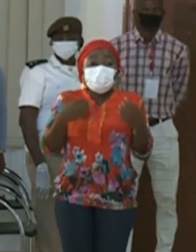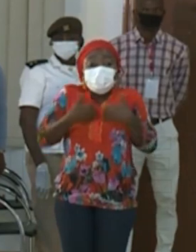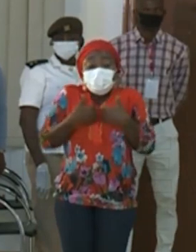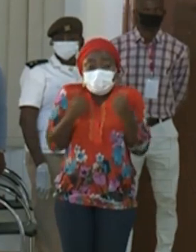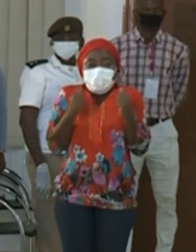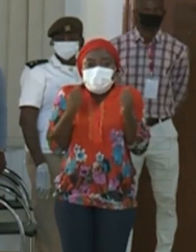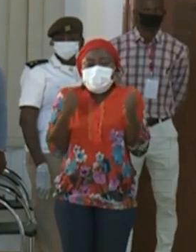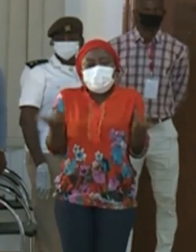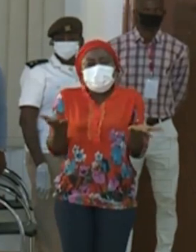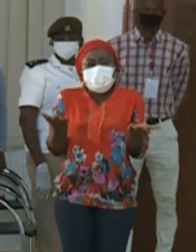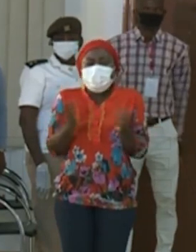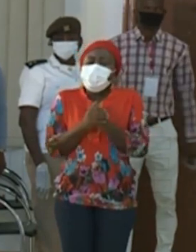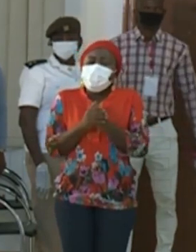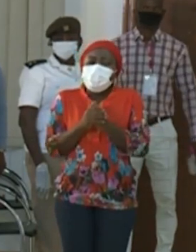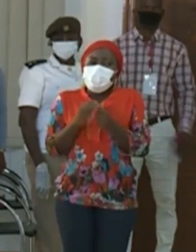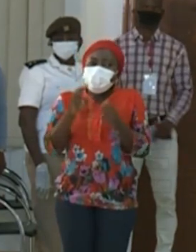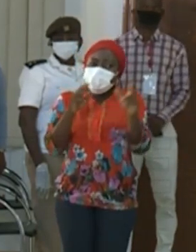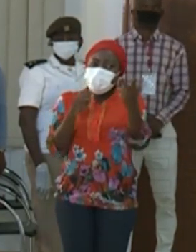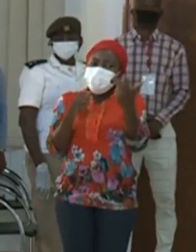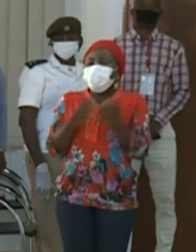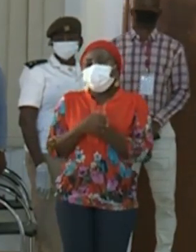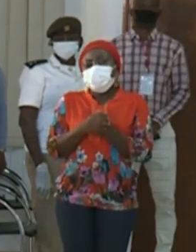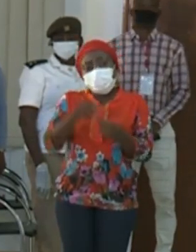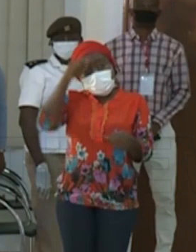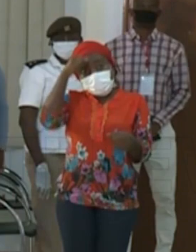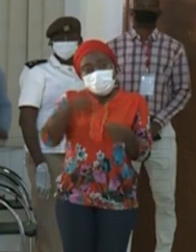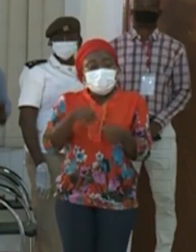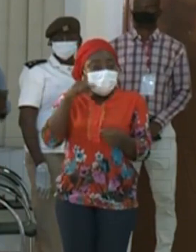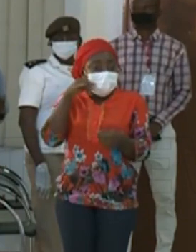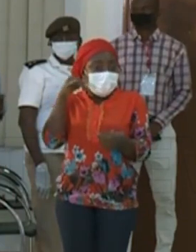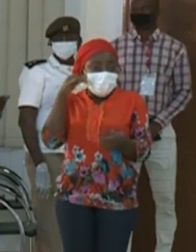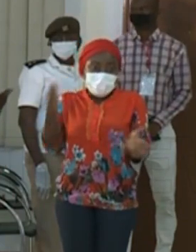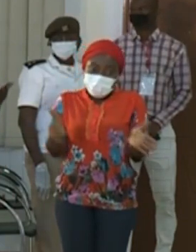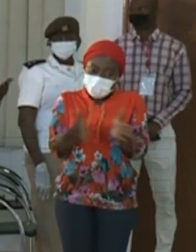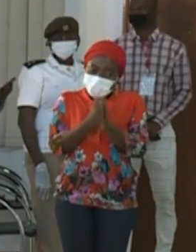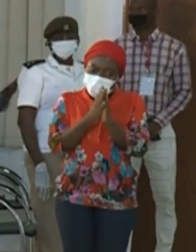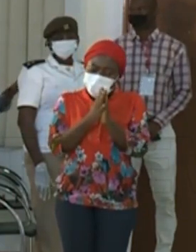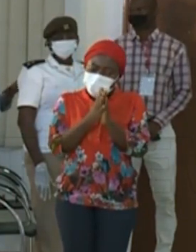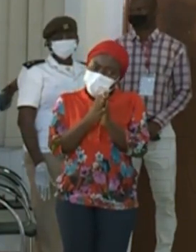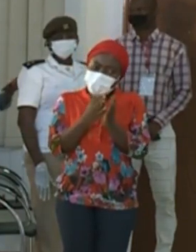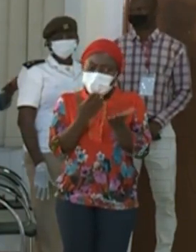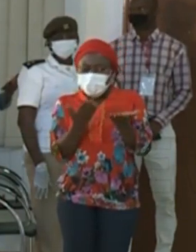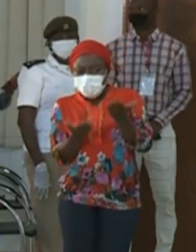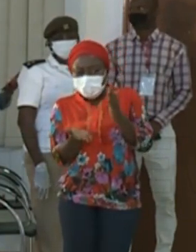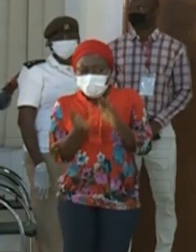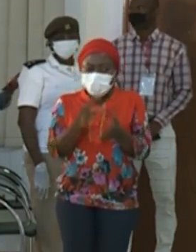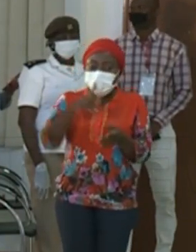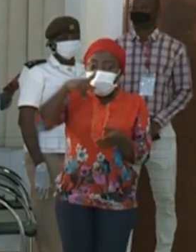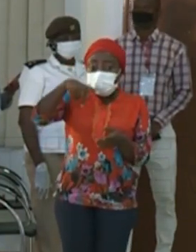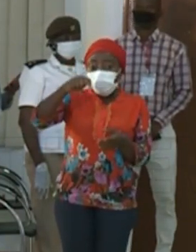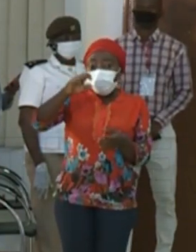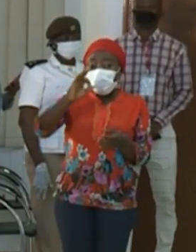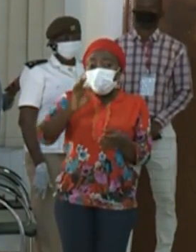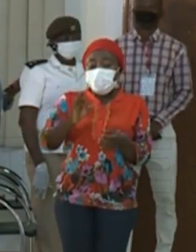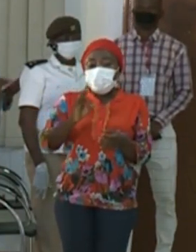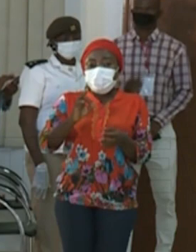fever. And thirdly, you remember yesterday I asked whether the PTF is considering a